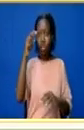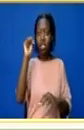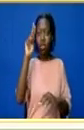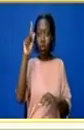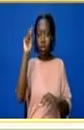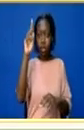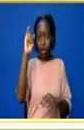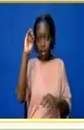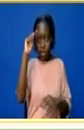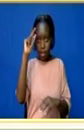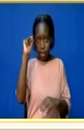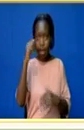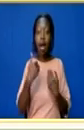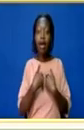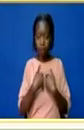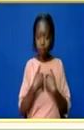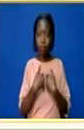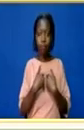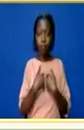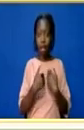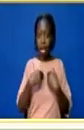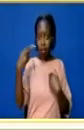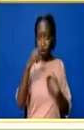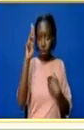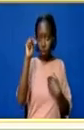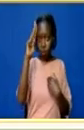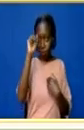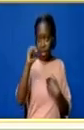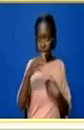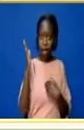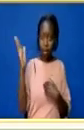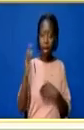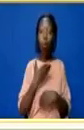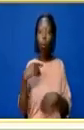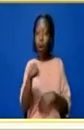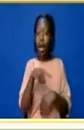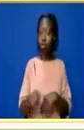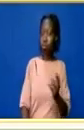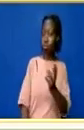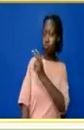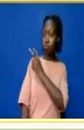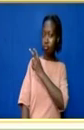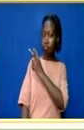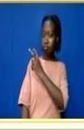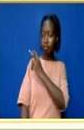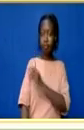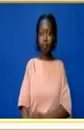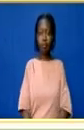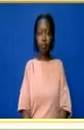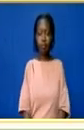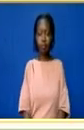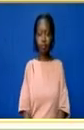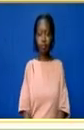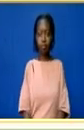humus. That is where the organic matter is. So I want us to observe that picture. Okay.